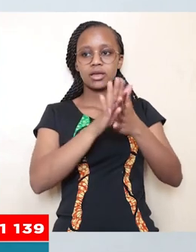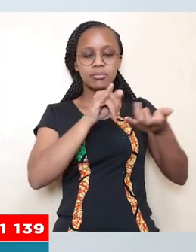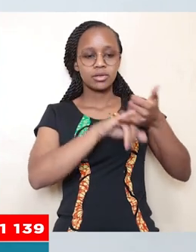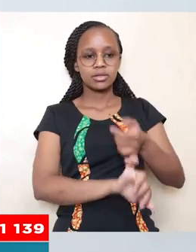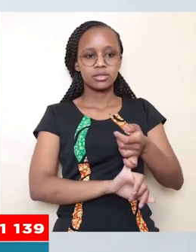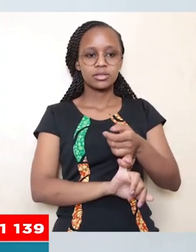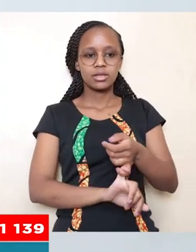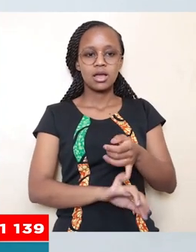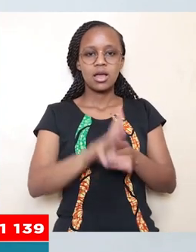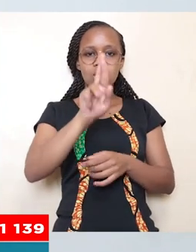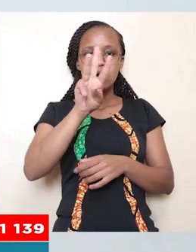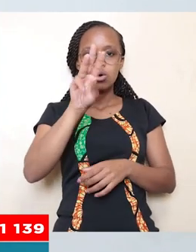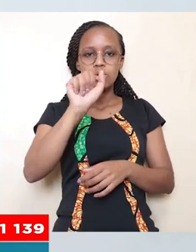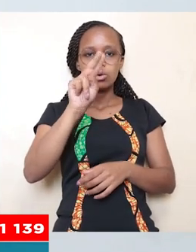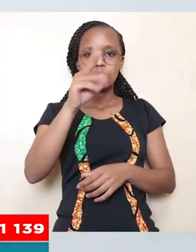you have married a